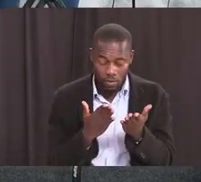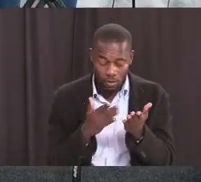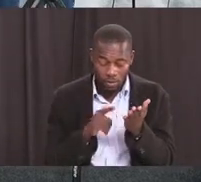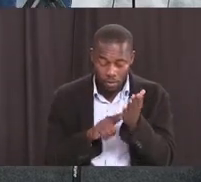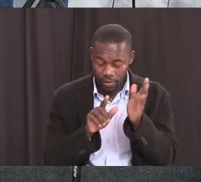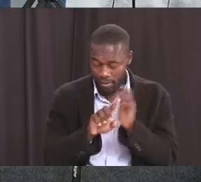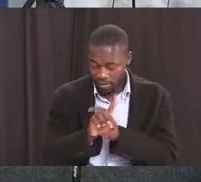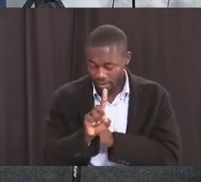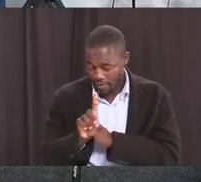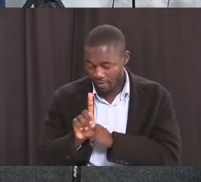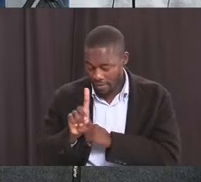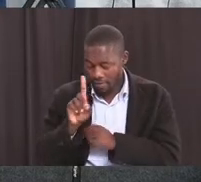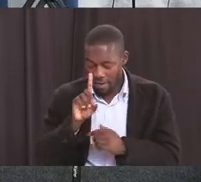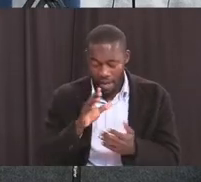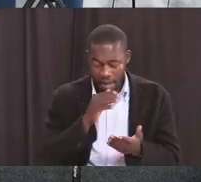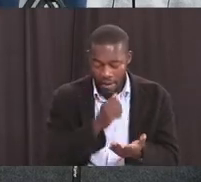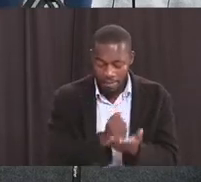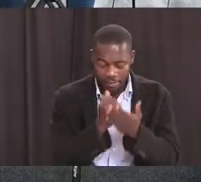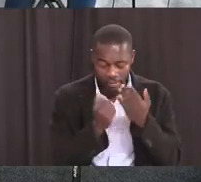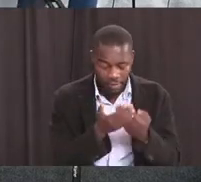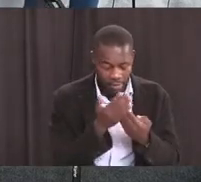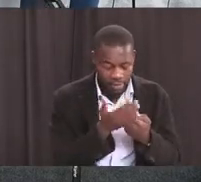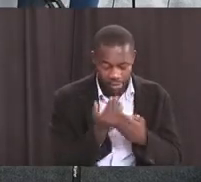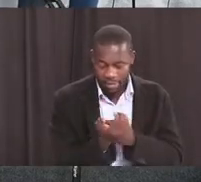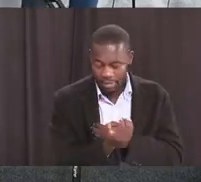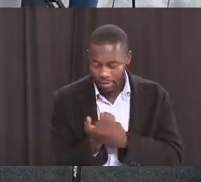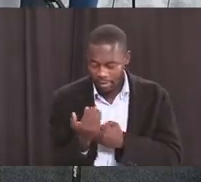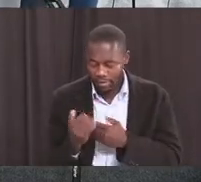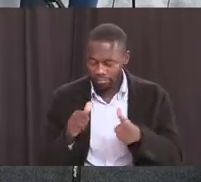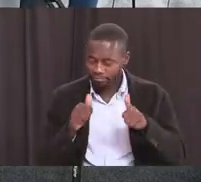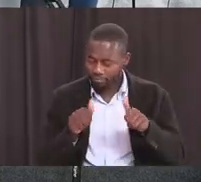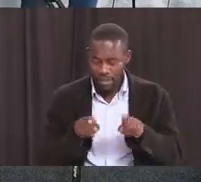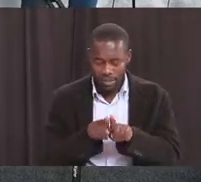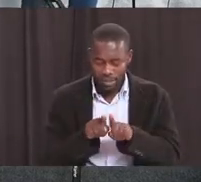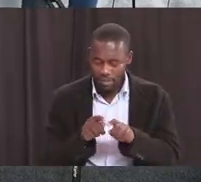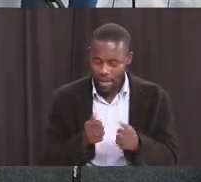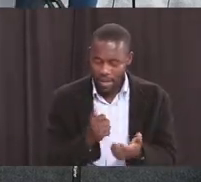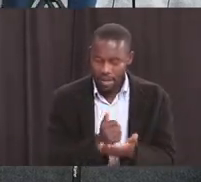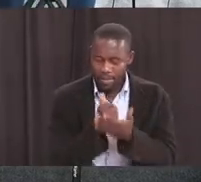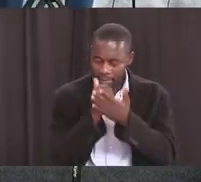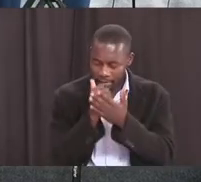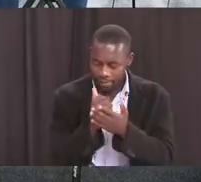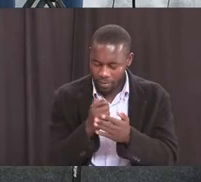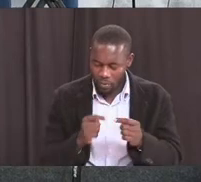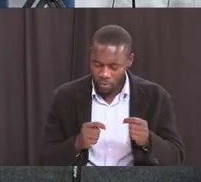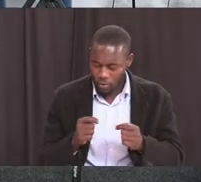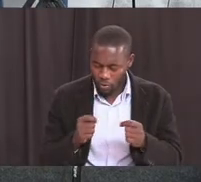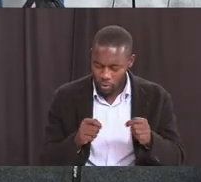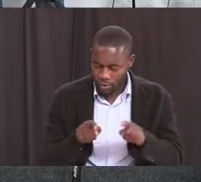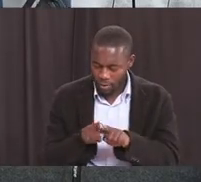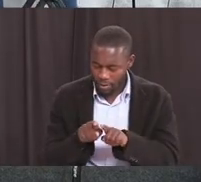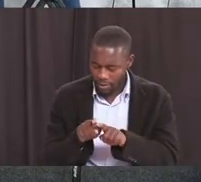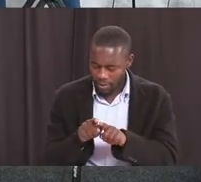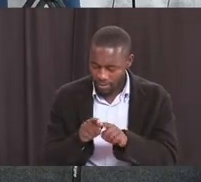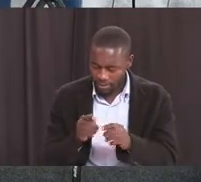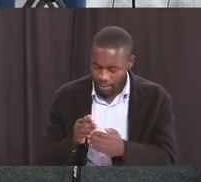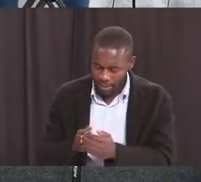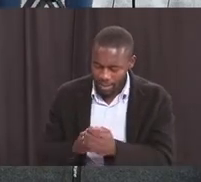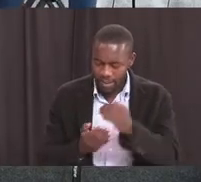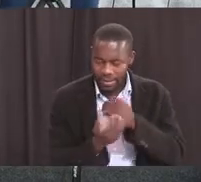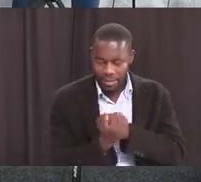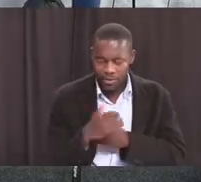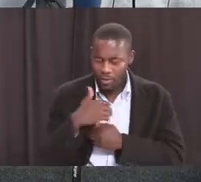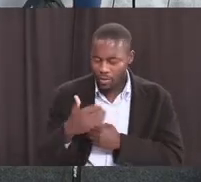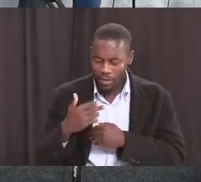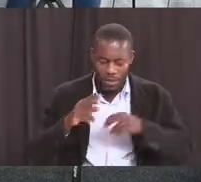on helping us to shepherd them and guide them and govern them in the ways of the Lord, that great shall be their peace. Let your peace be upon